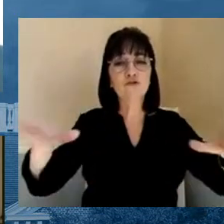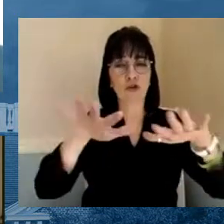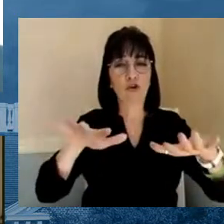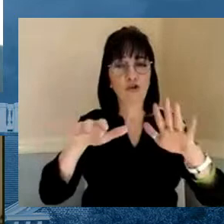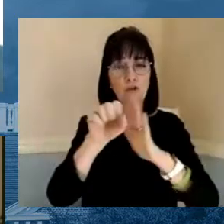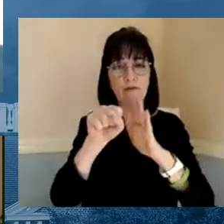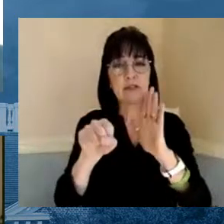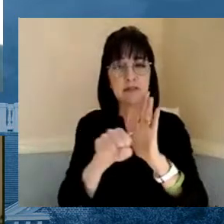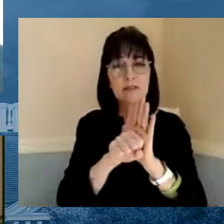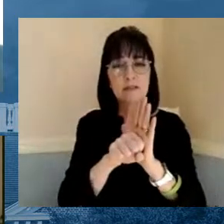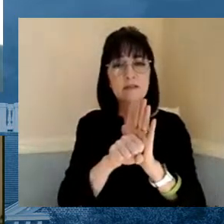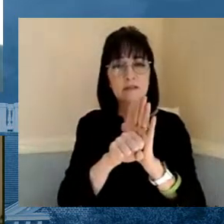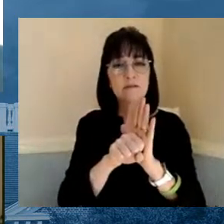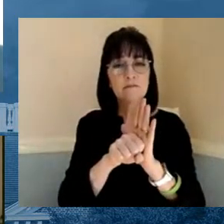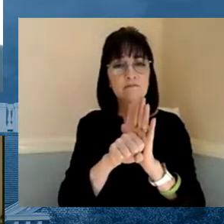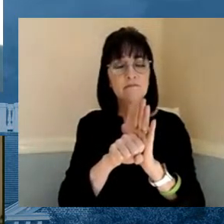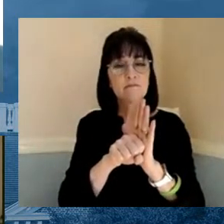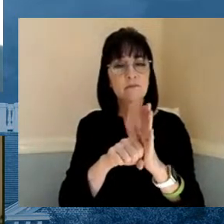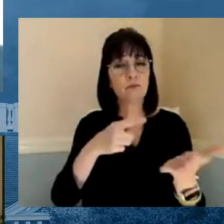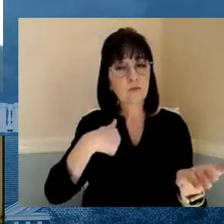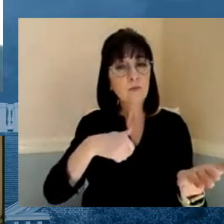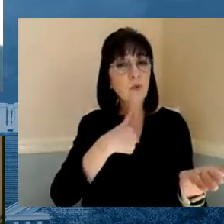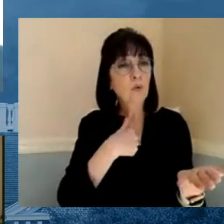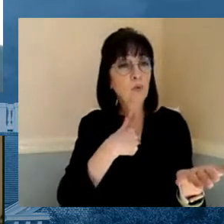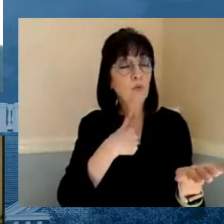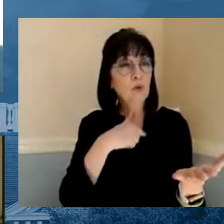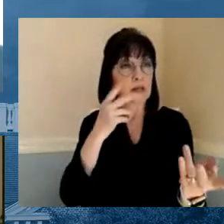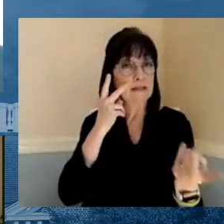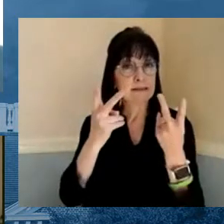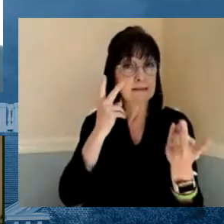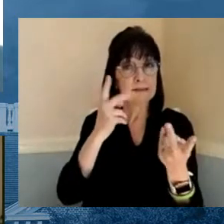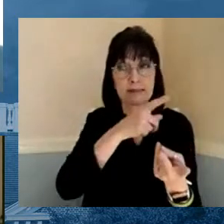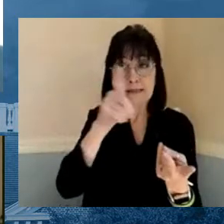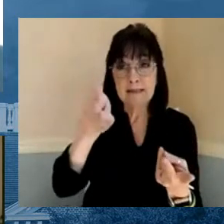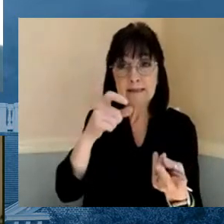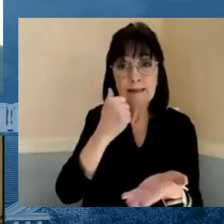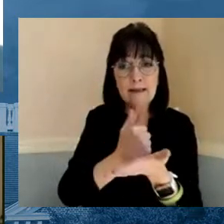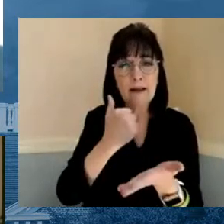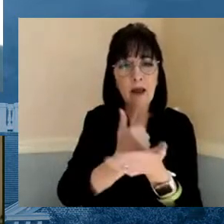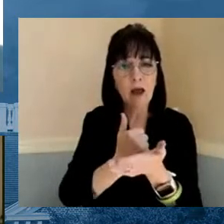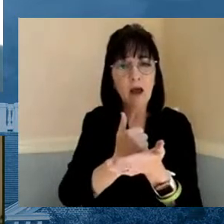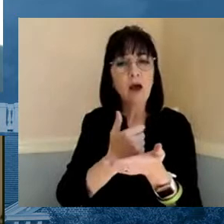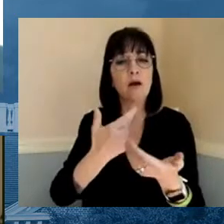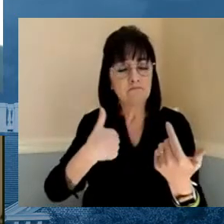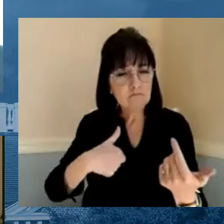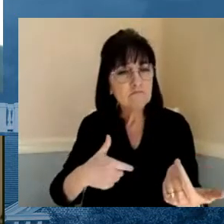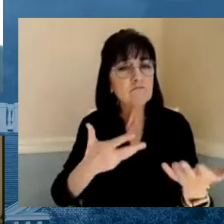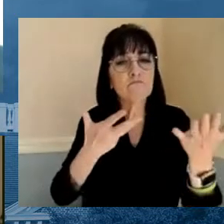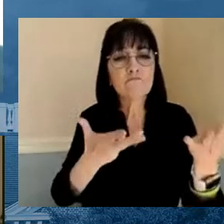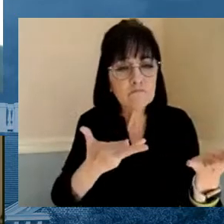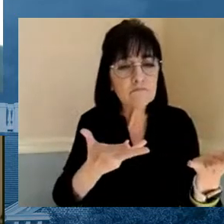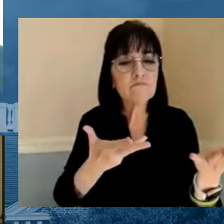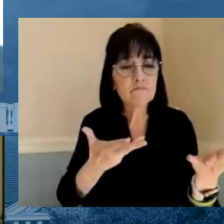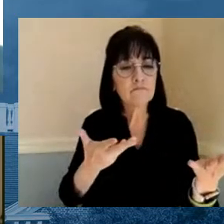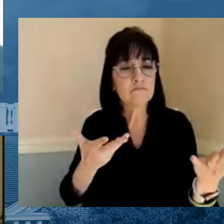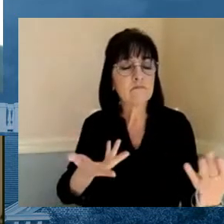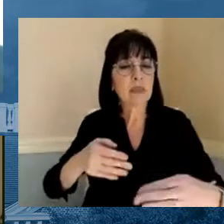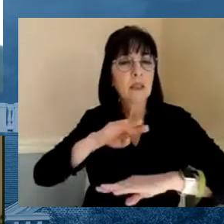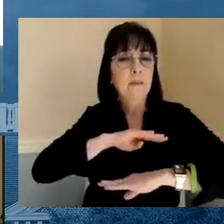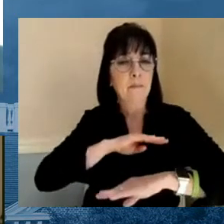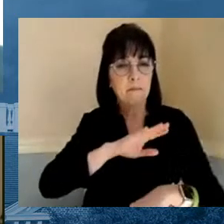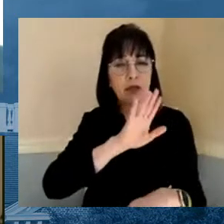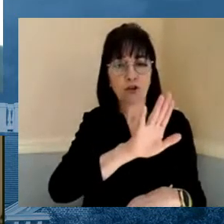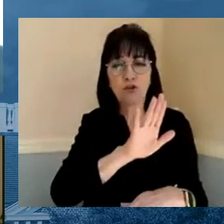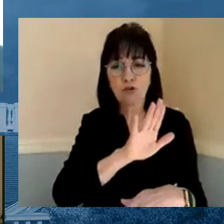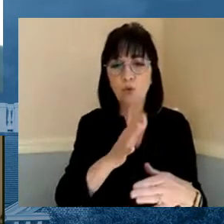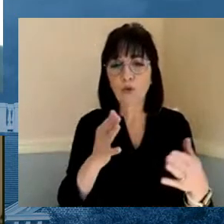met that call to action by partnering with these individuals, like our Autism Care Team, which is a peer-to-peer program